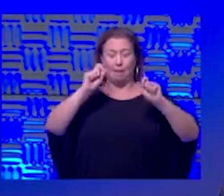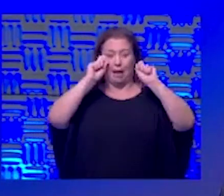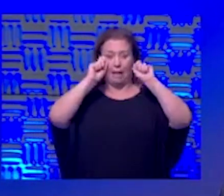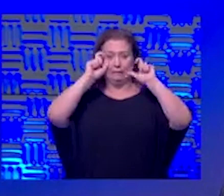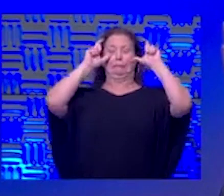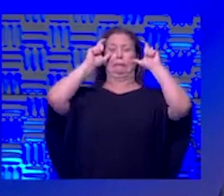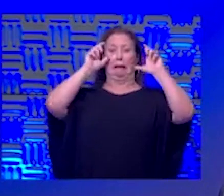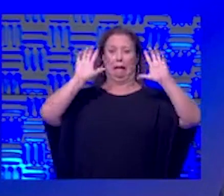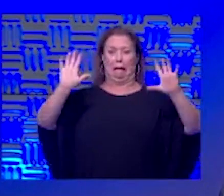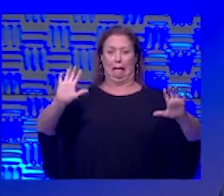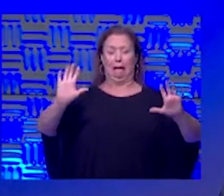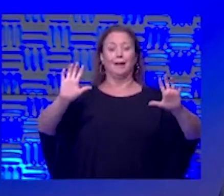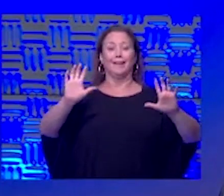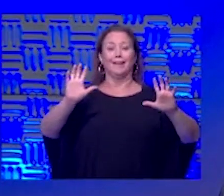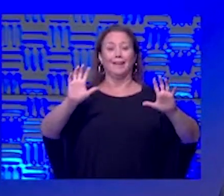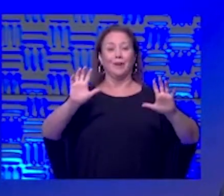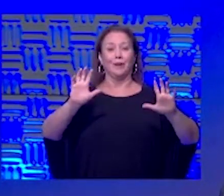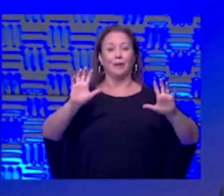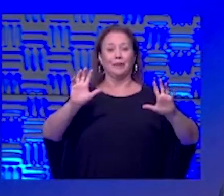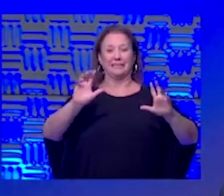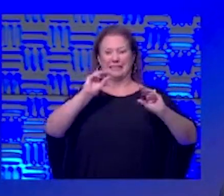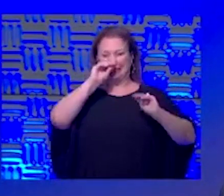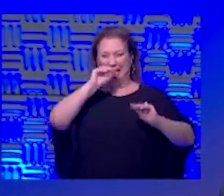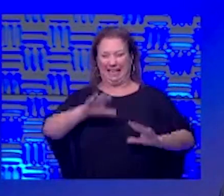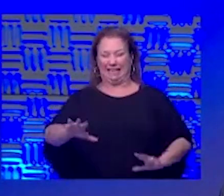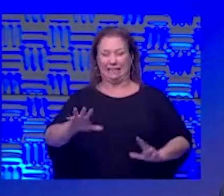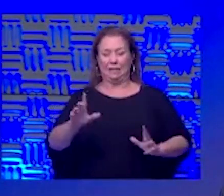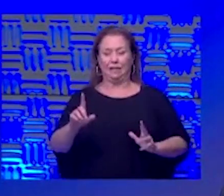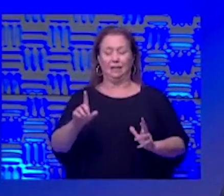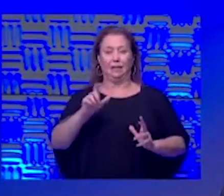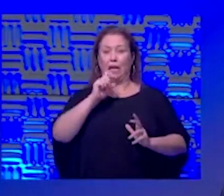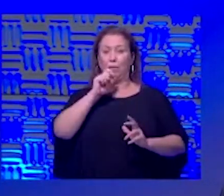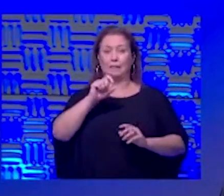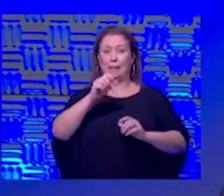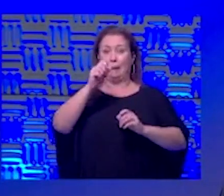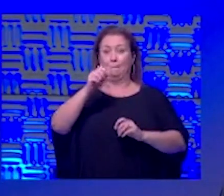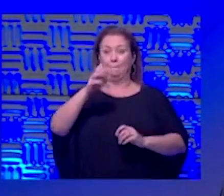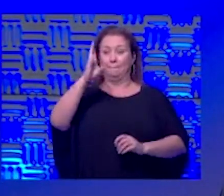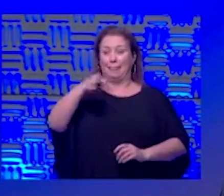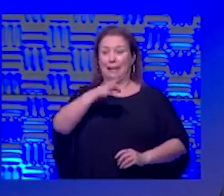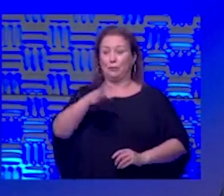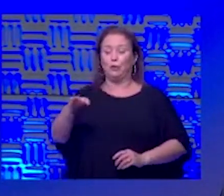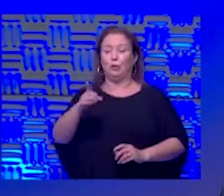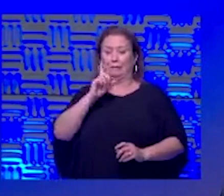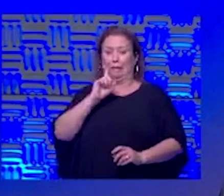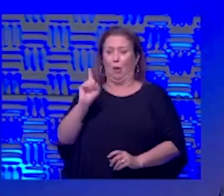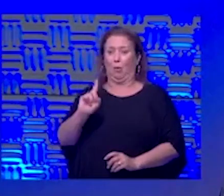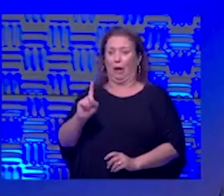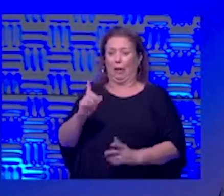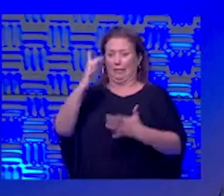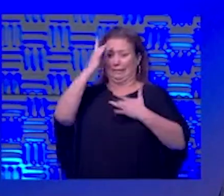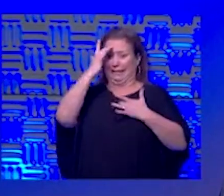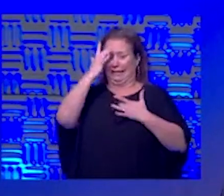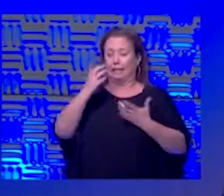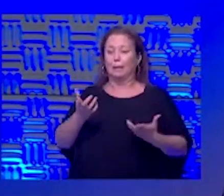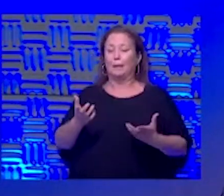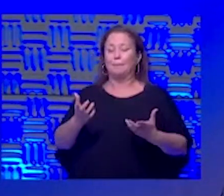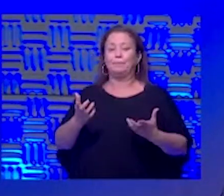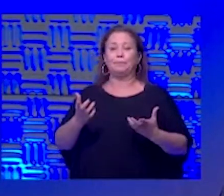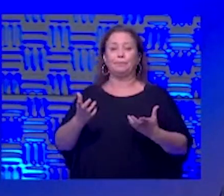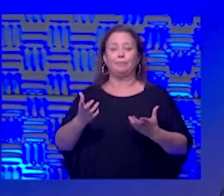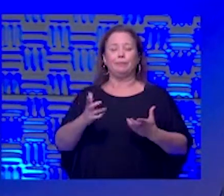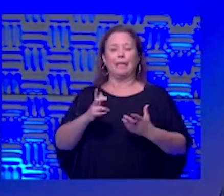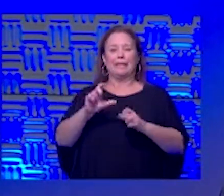as donuts. Where it wasn't bless you, it was oh gosh, where have you been? And it's just kind of